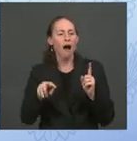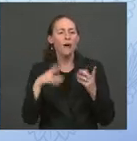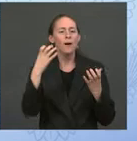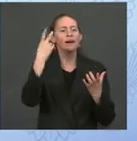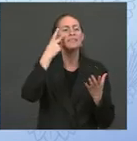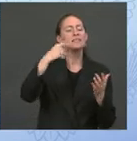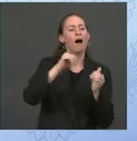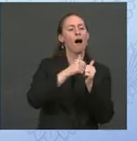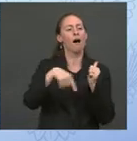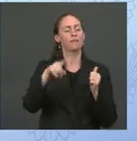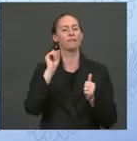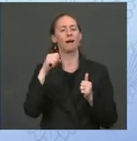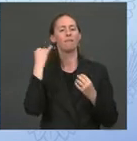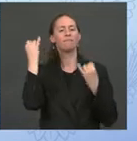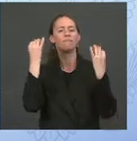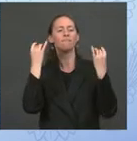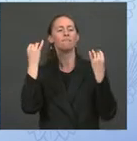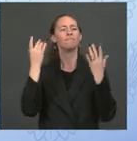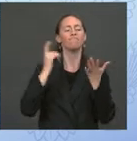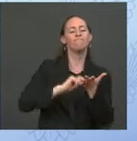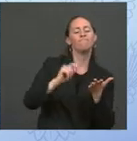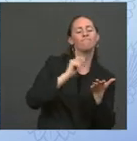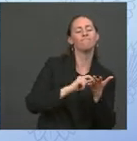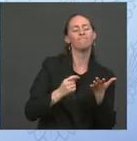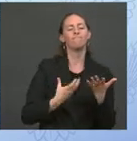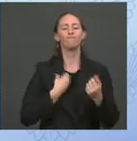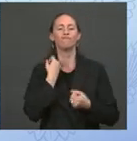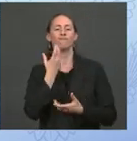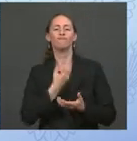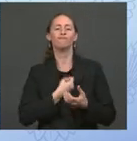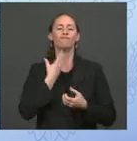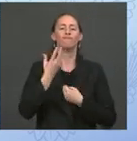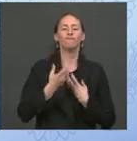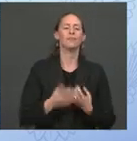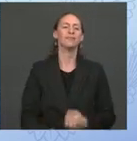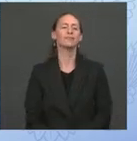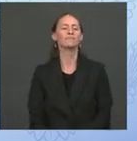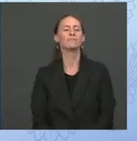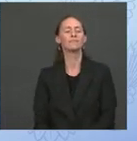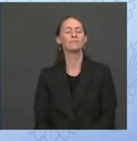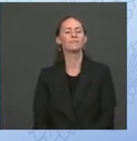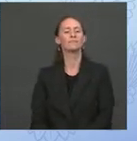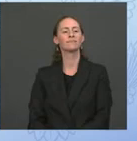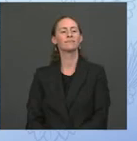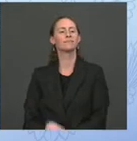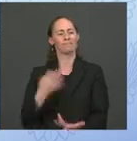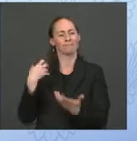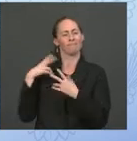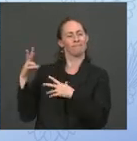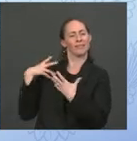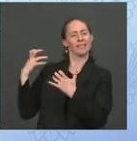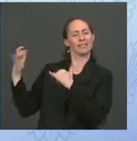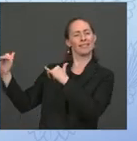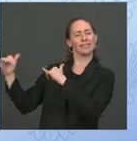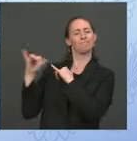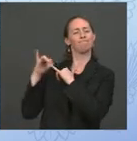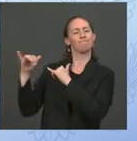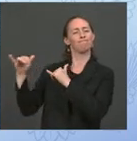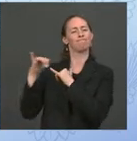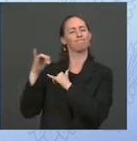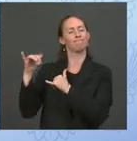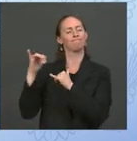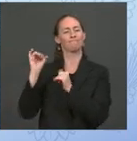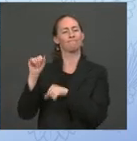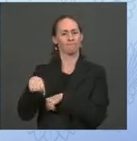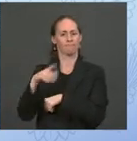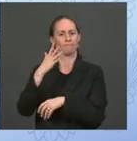through writing. I thought if I could do what she did, if I could set just one student